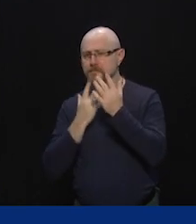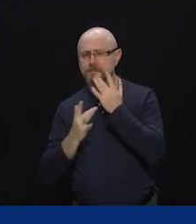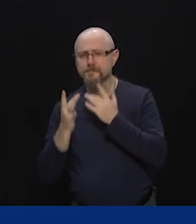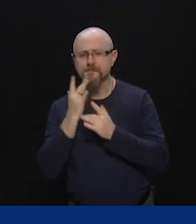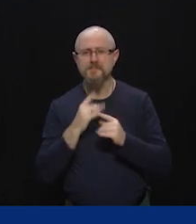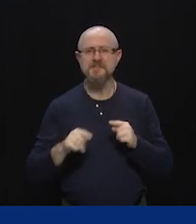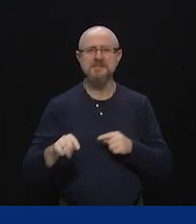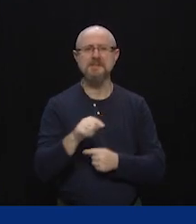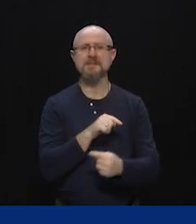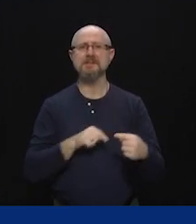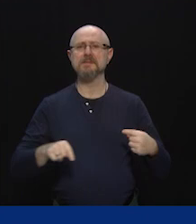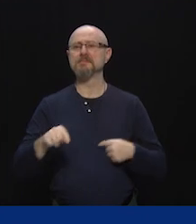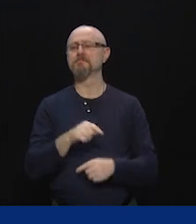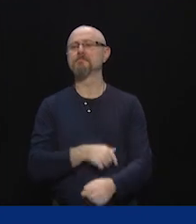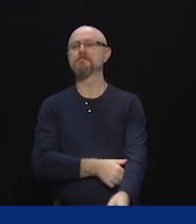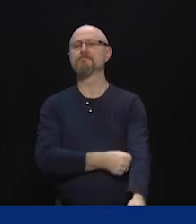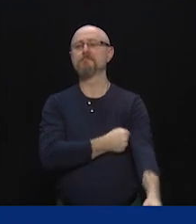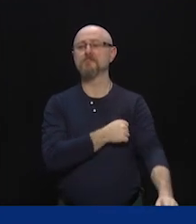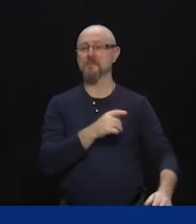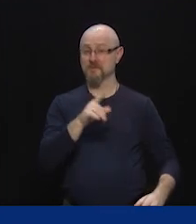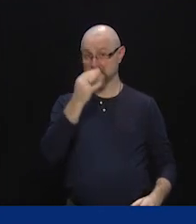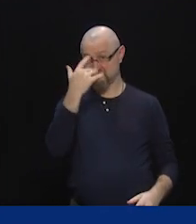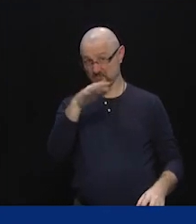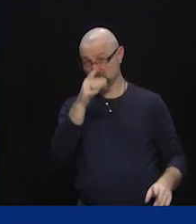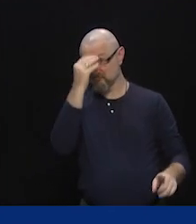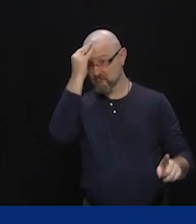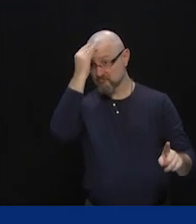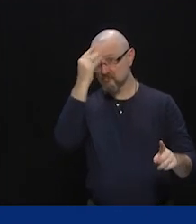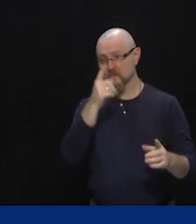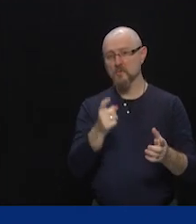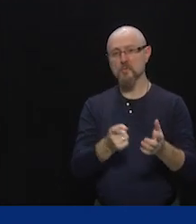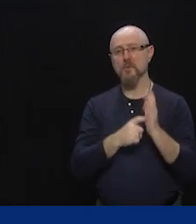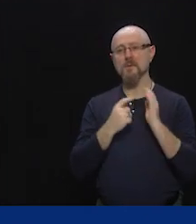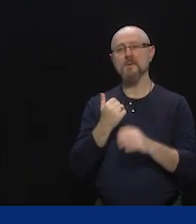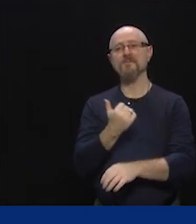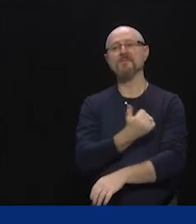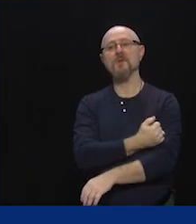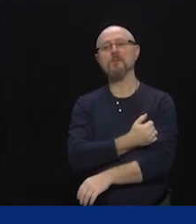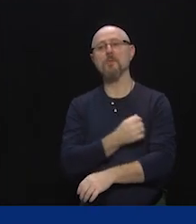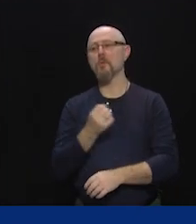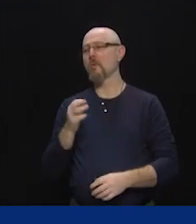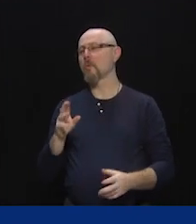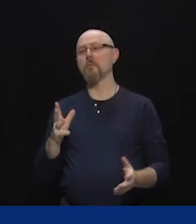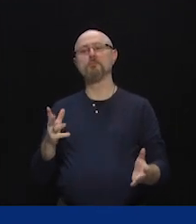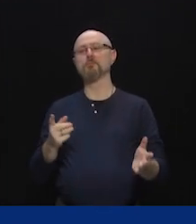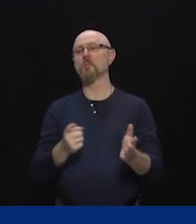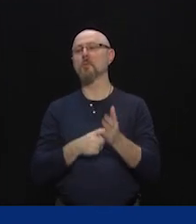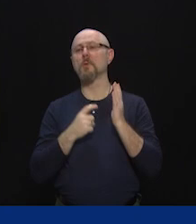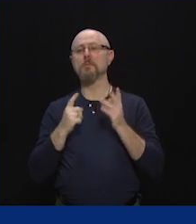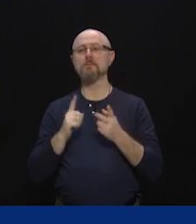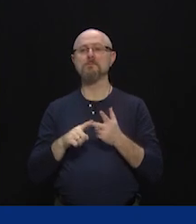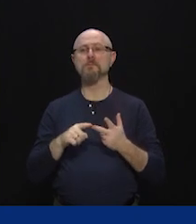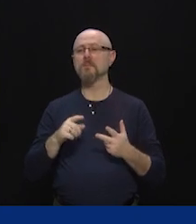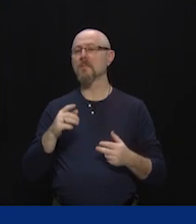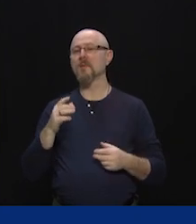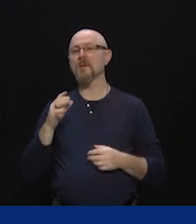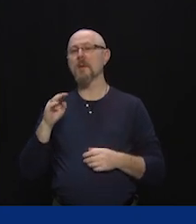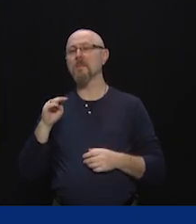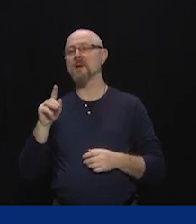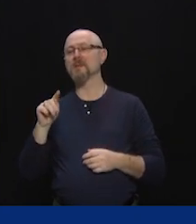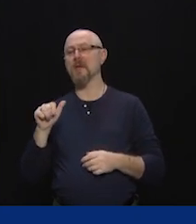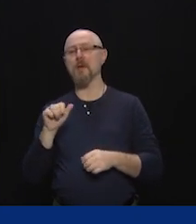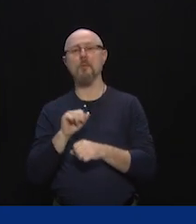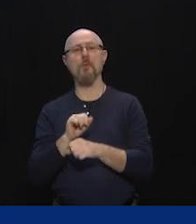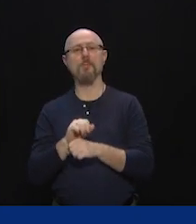you given any sort of consideration to requiring vaccination or even requiring a booster for MTA employees?